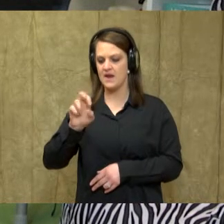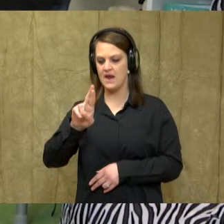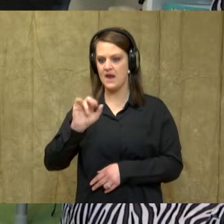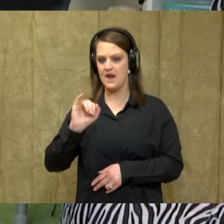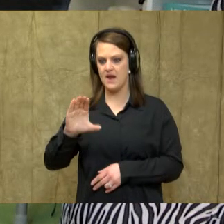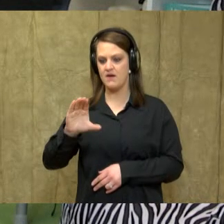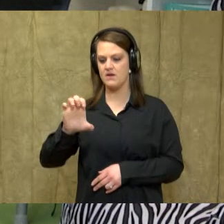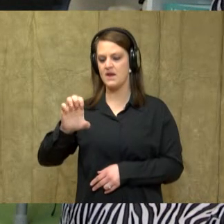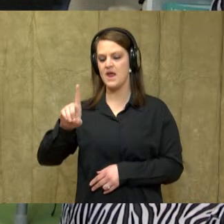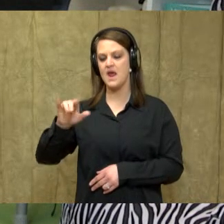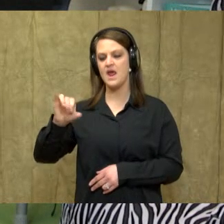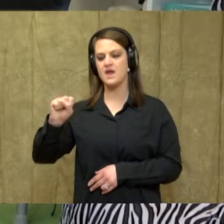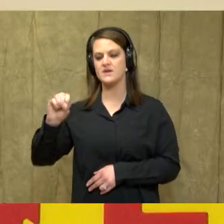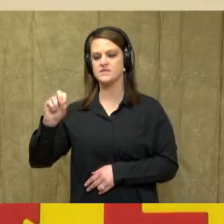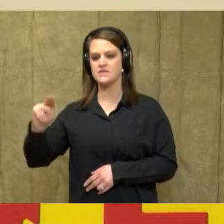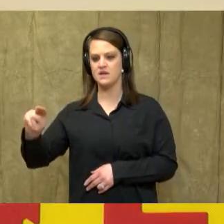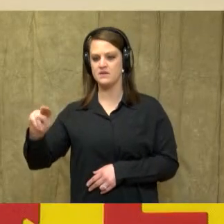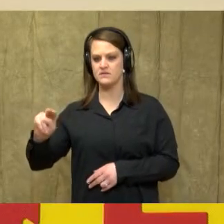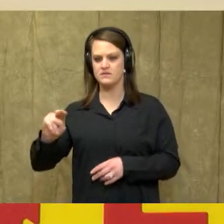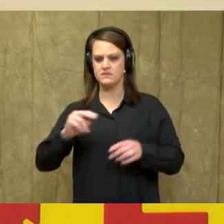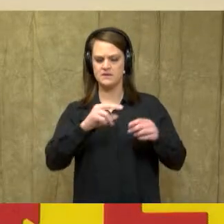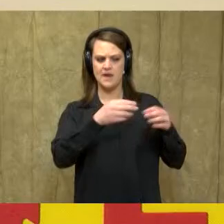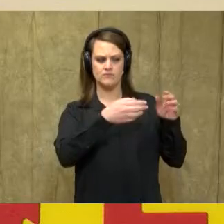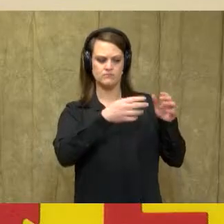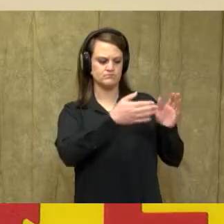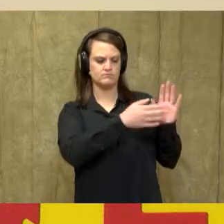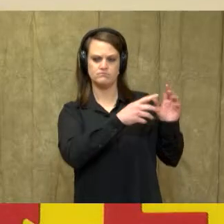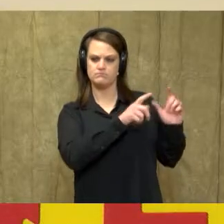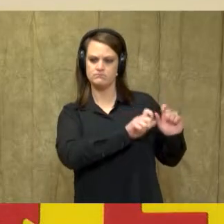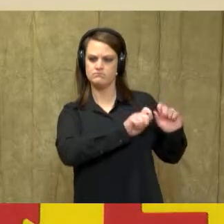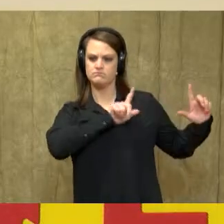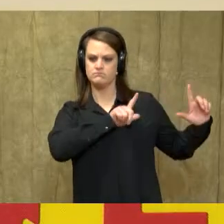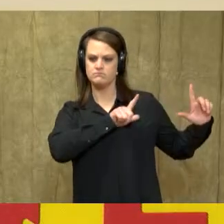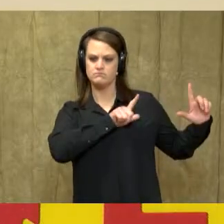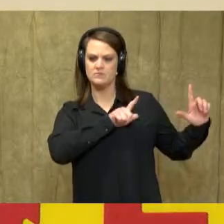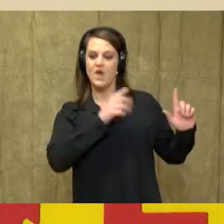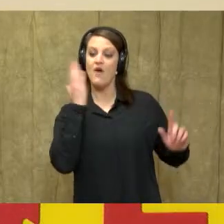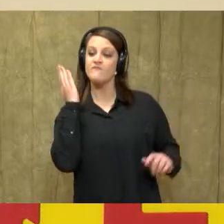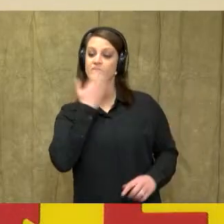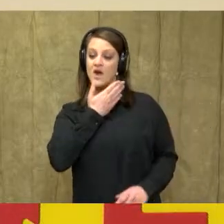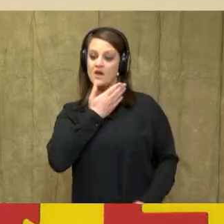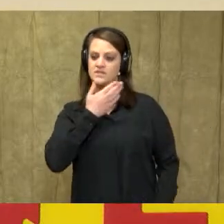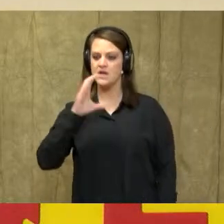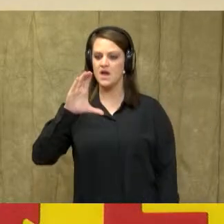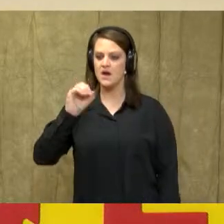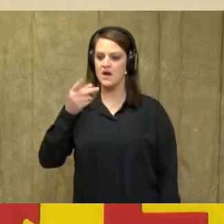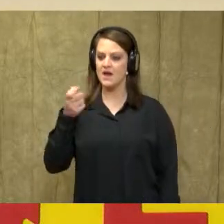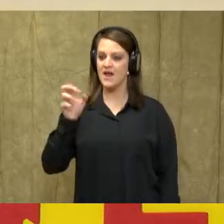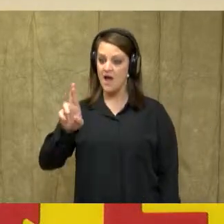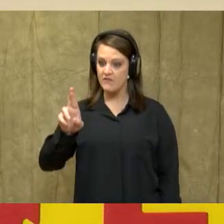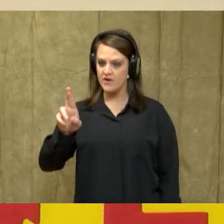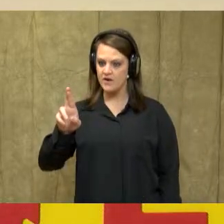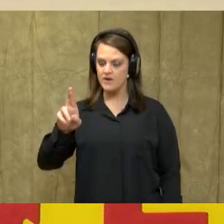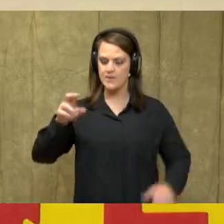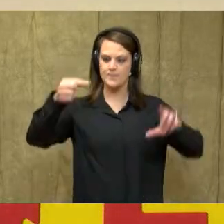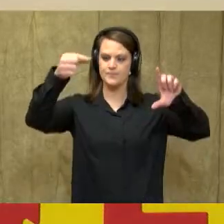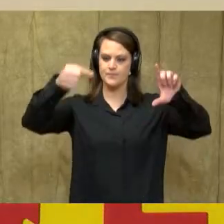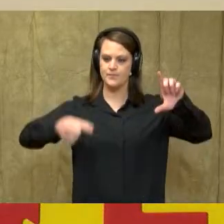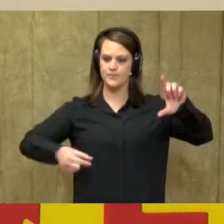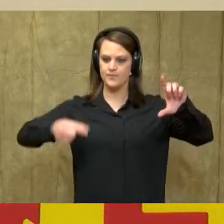And this is, what do we call this front cover here? Our front cover, And what is this here? our